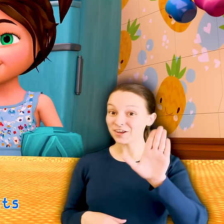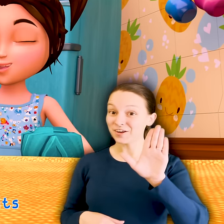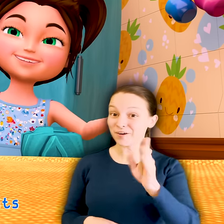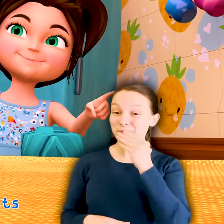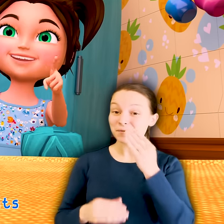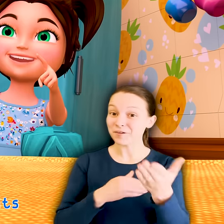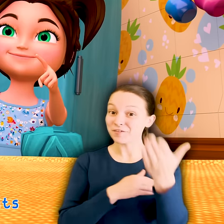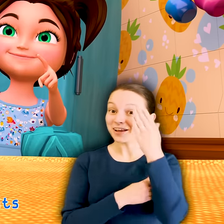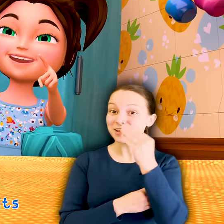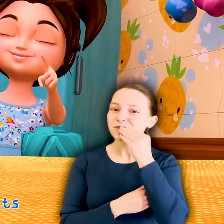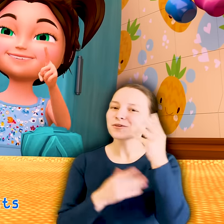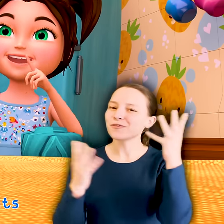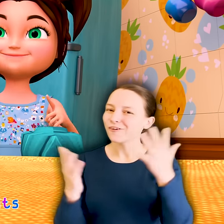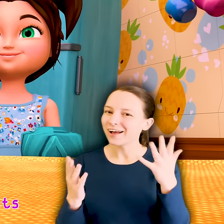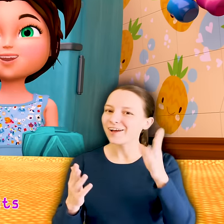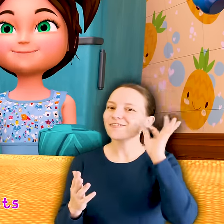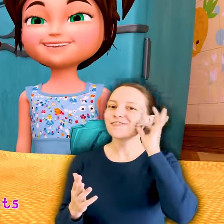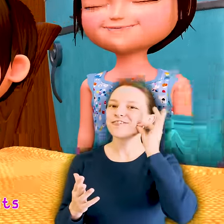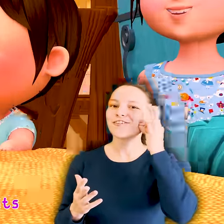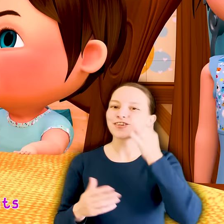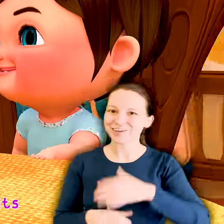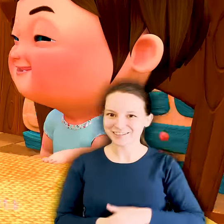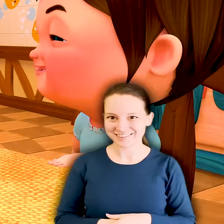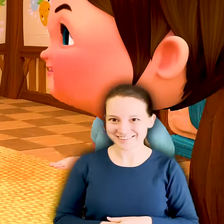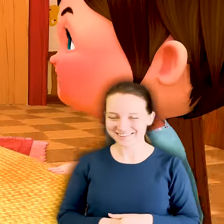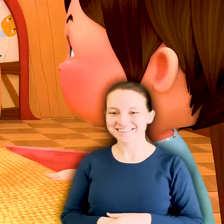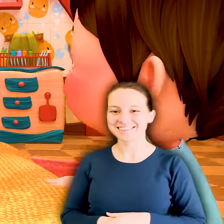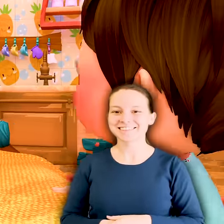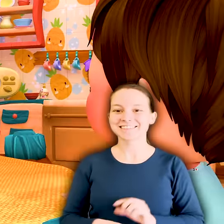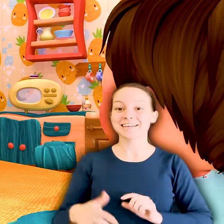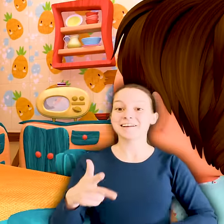for your breakfast have some